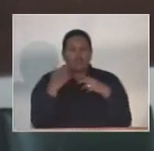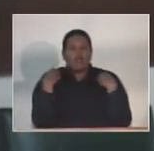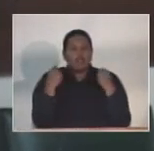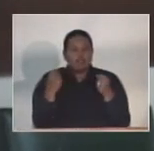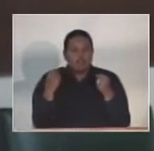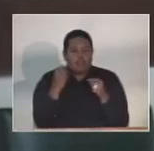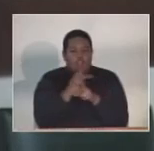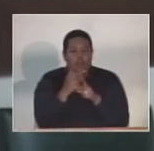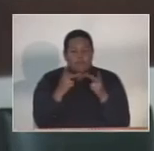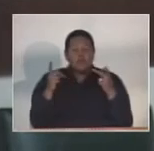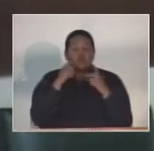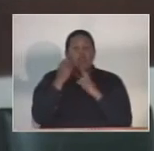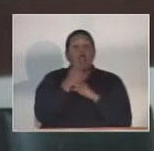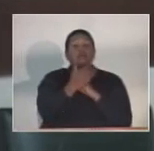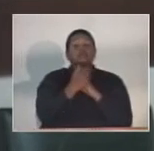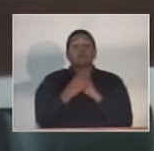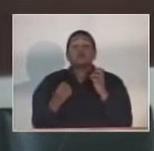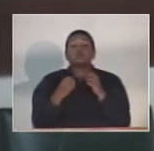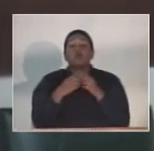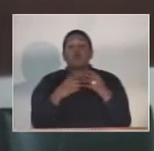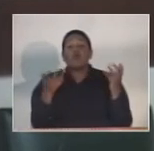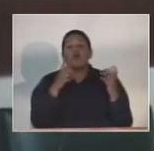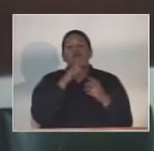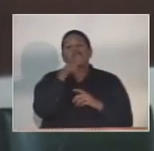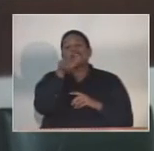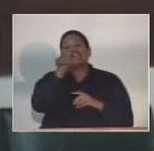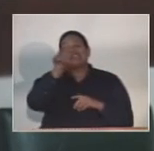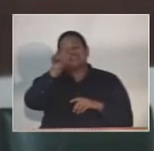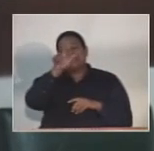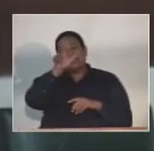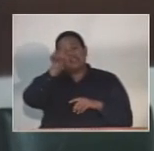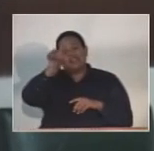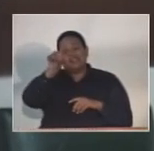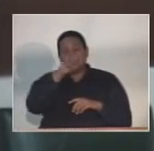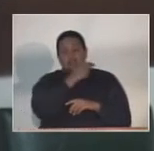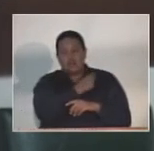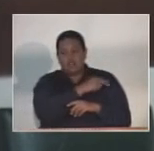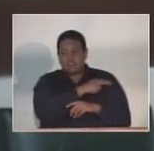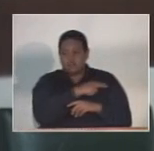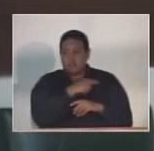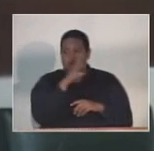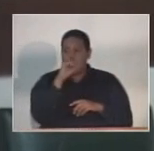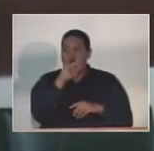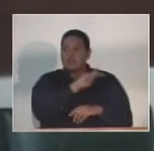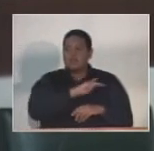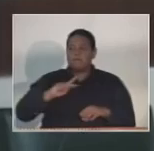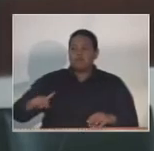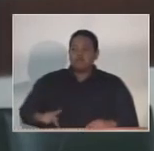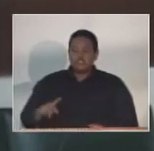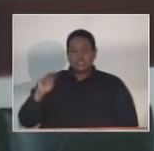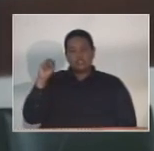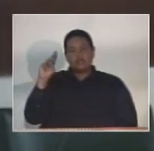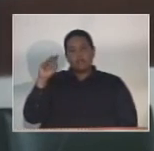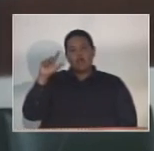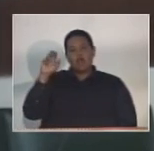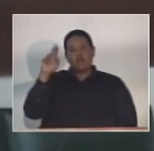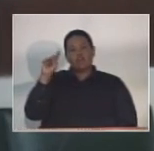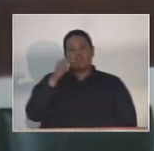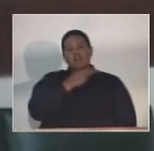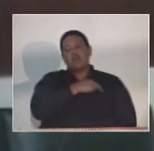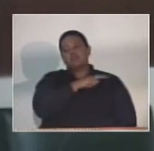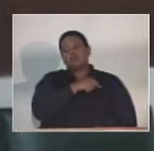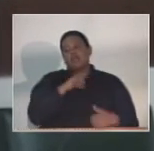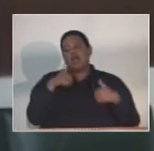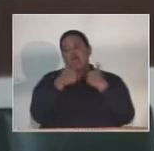be the further expansion of the Linstead Hospital and the Princess Margaret Hospital Accident